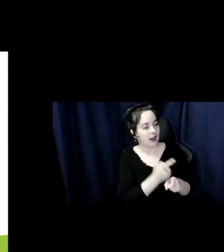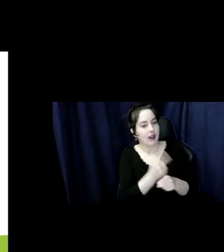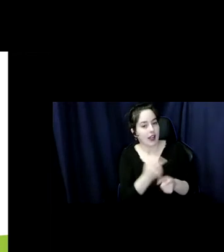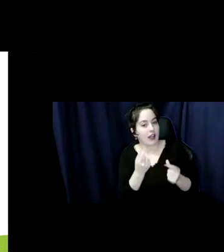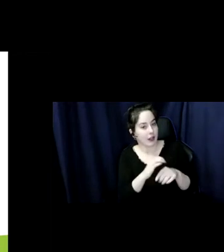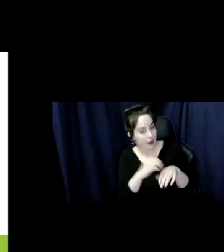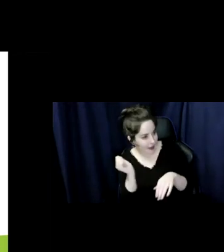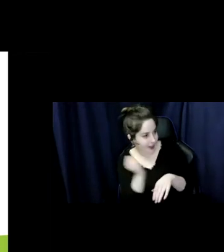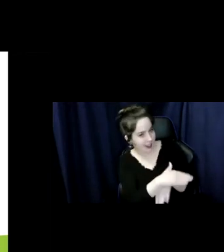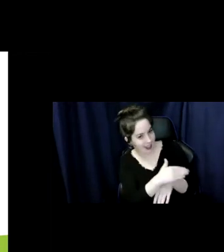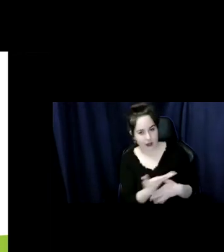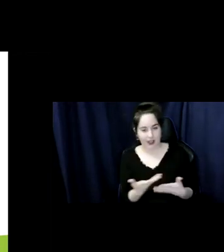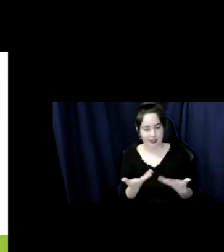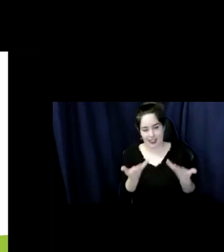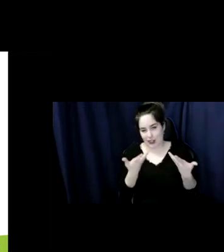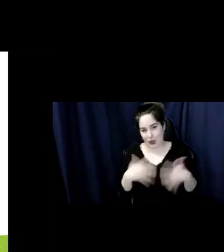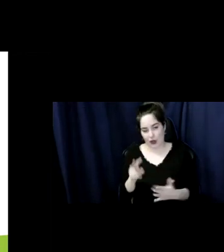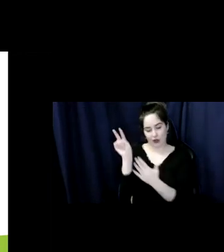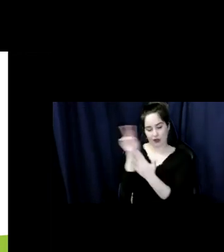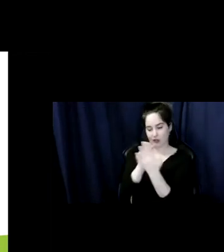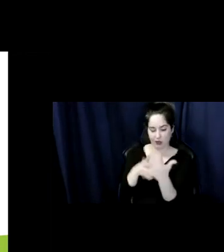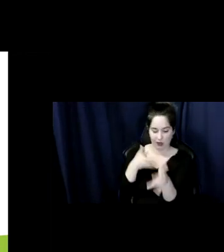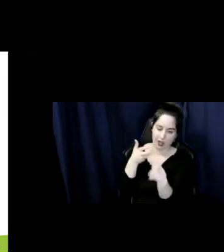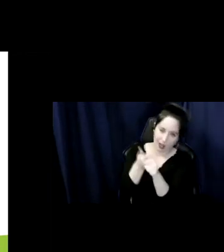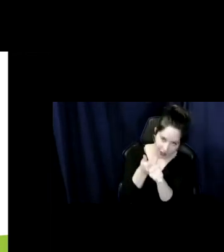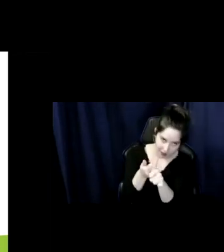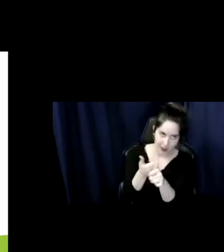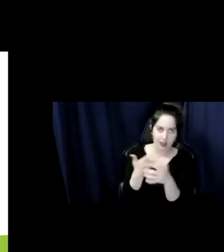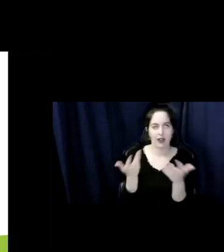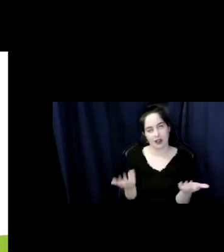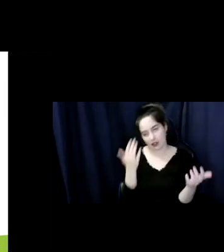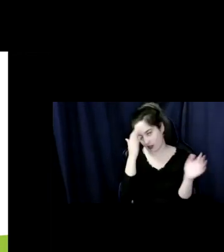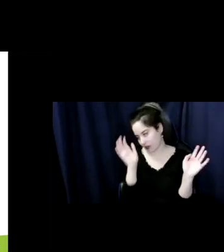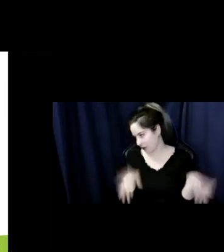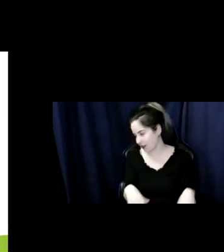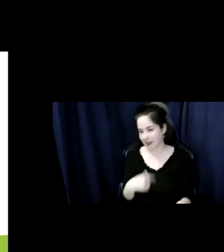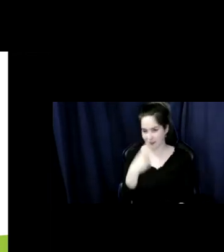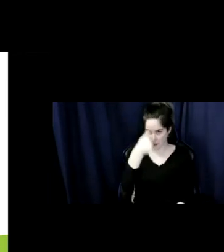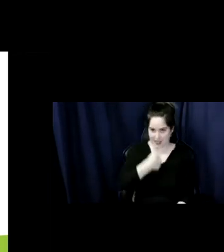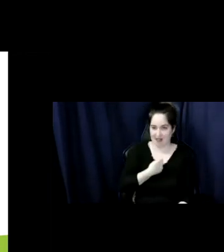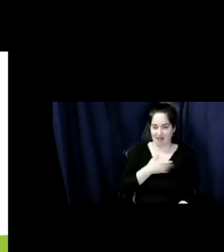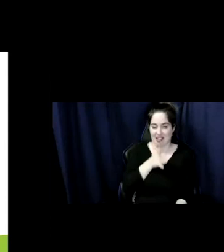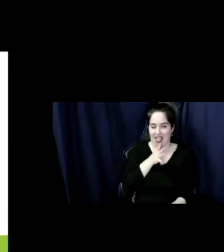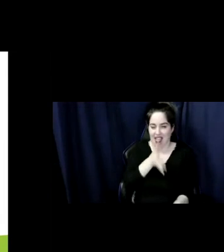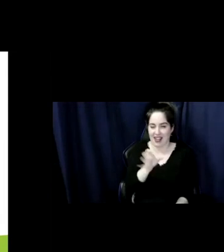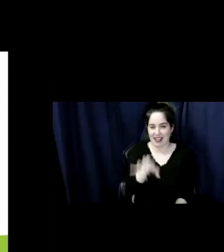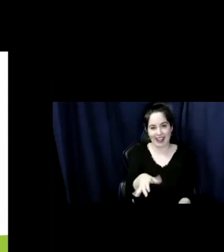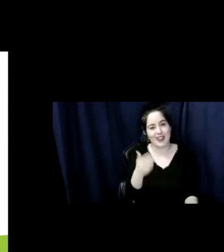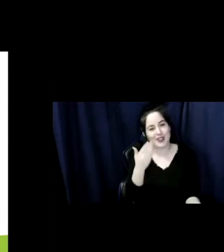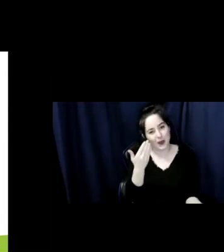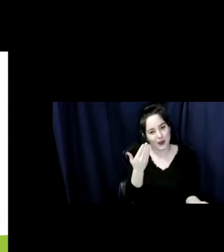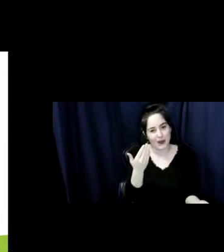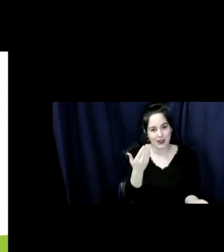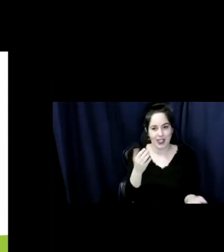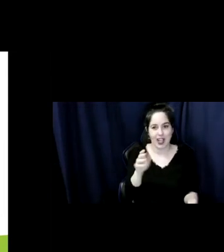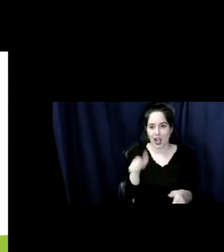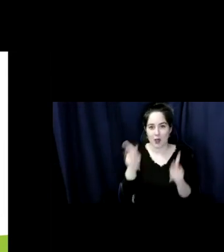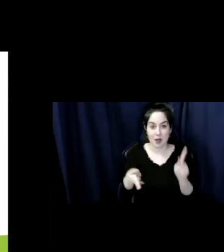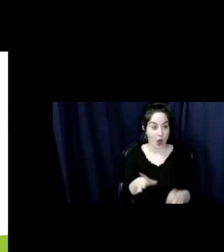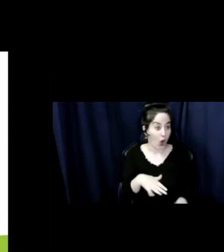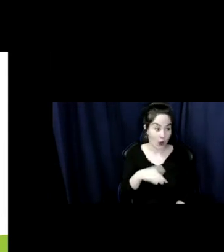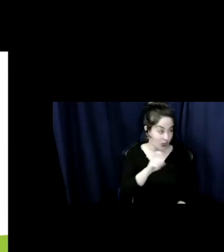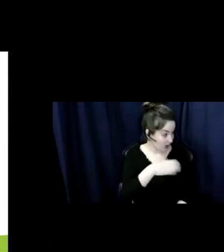they really don't want to look at them and update them. I know I hate doing that. So I don't envy anyone who has to sit